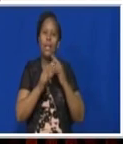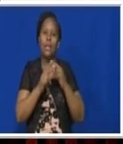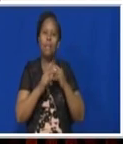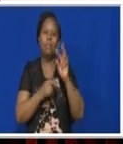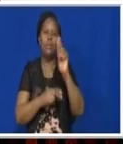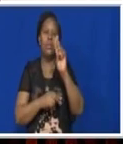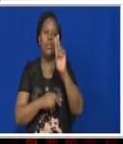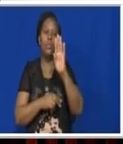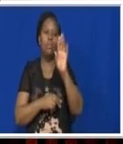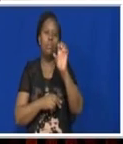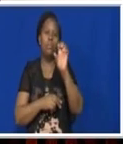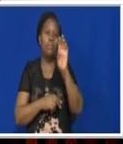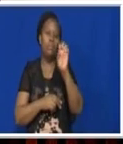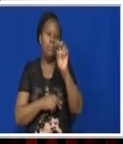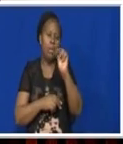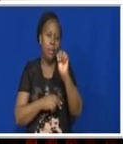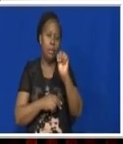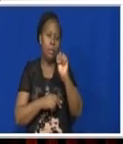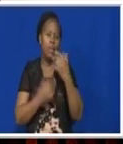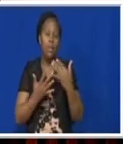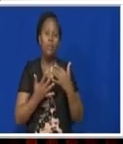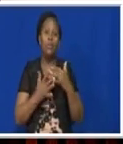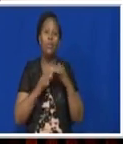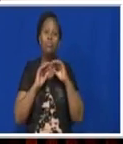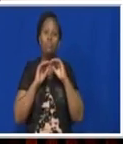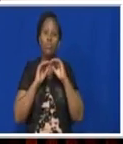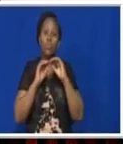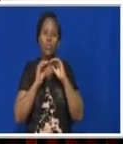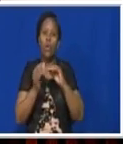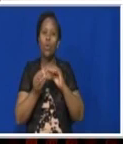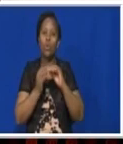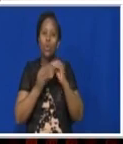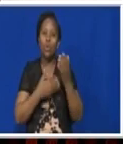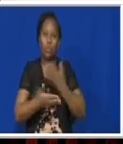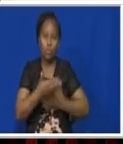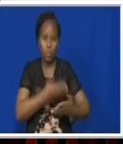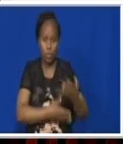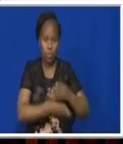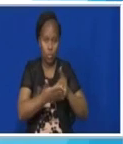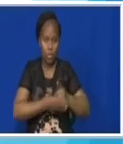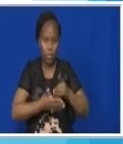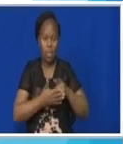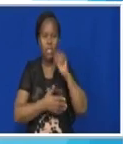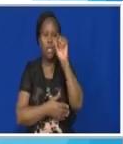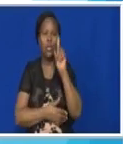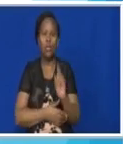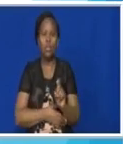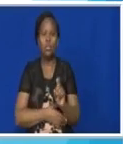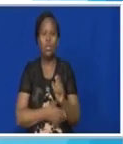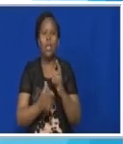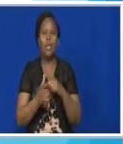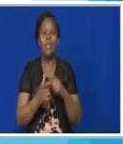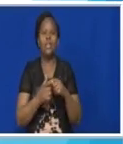Ruben Kamau, and I'm going to take you through the questions, and also we do